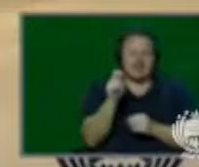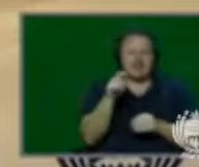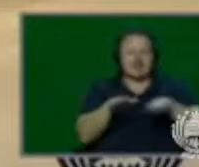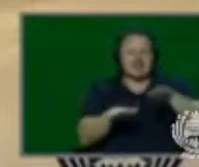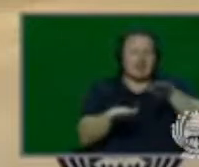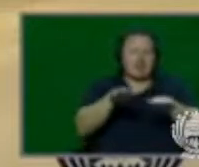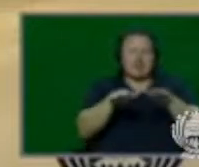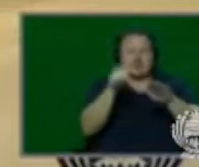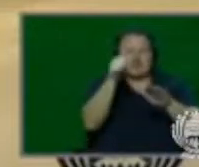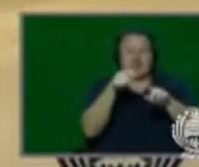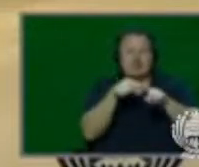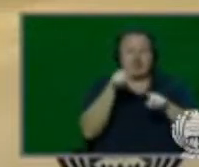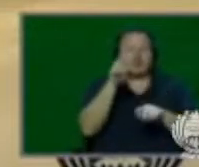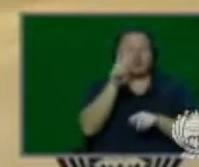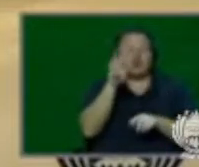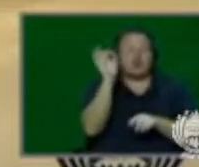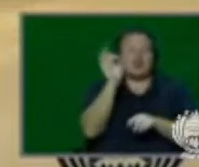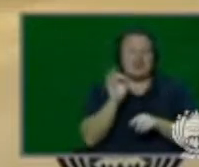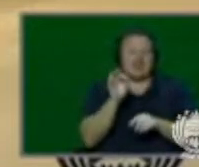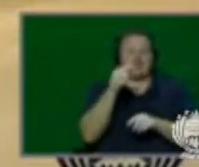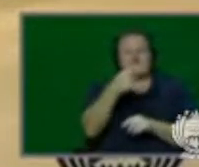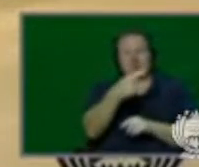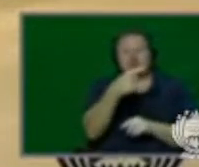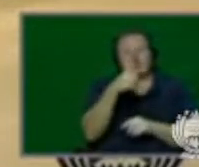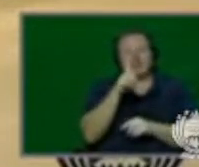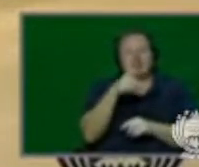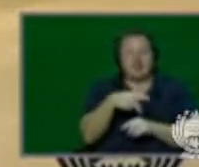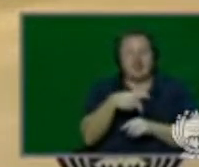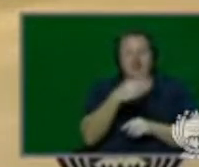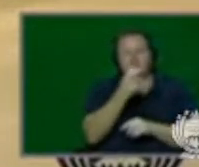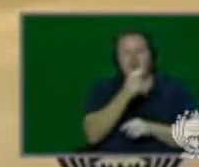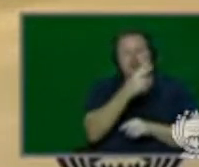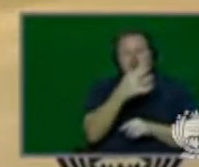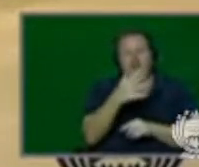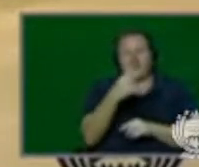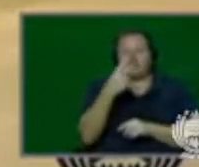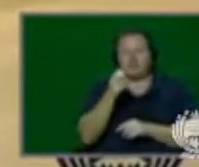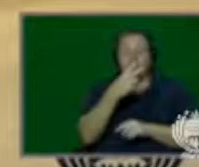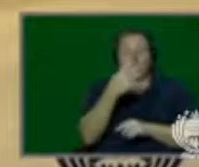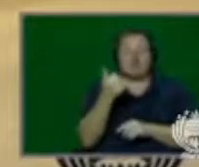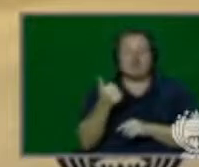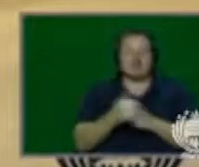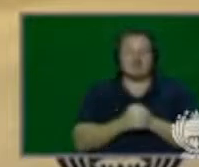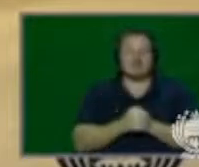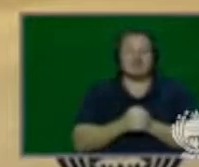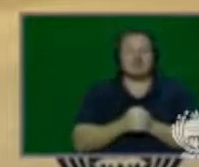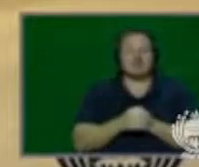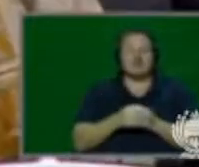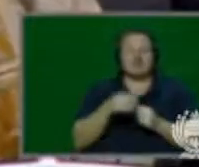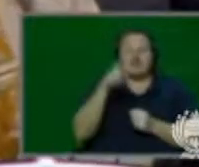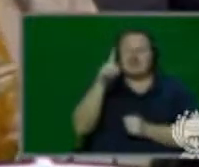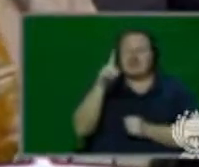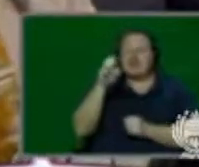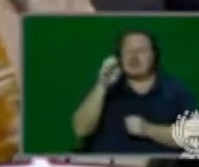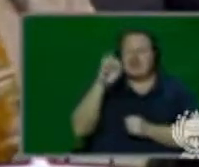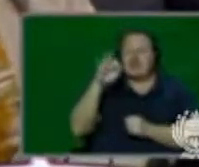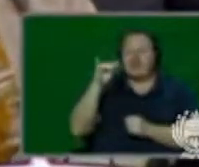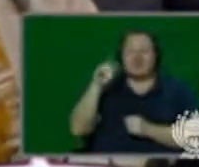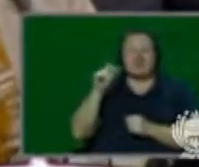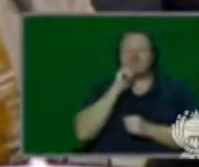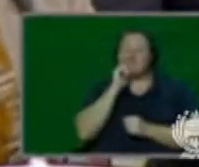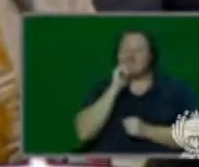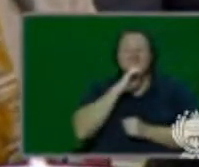76.2% of GDP in 25-26, while the consolidated budget deficit also narrows to